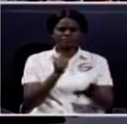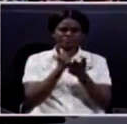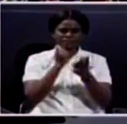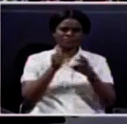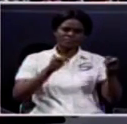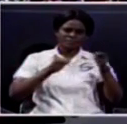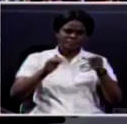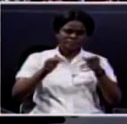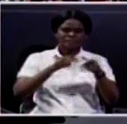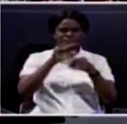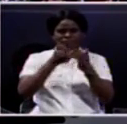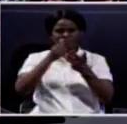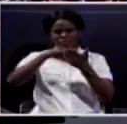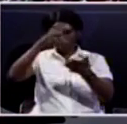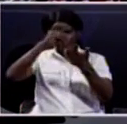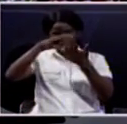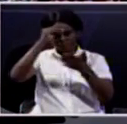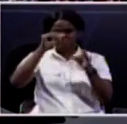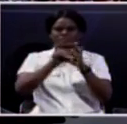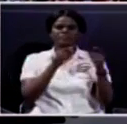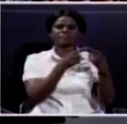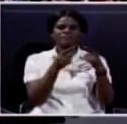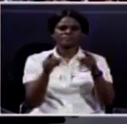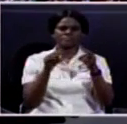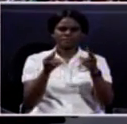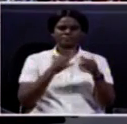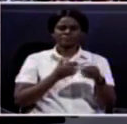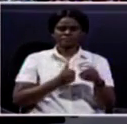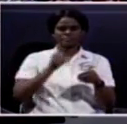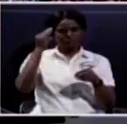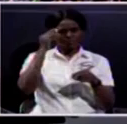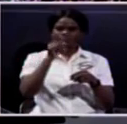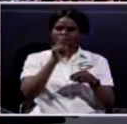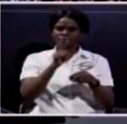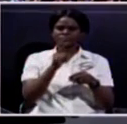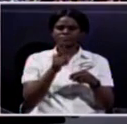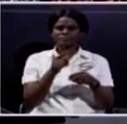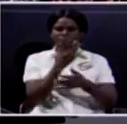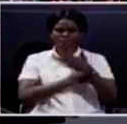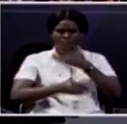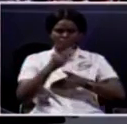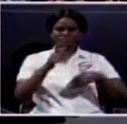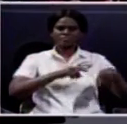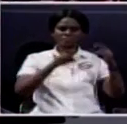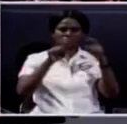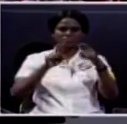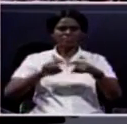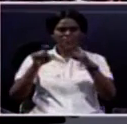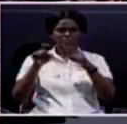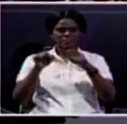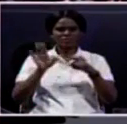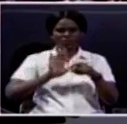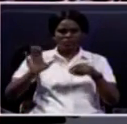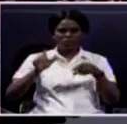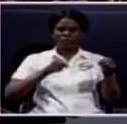affairs of these men and women, you begin seeing miracles. And I'm very, very confident things will change. Now, let's move to the measures that